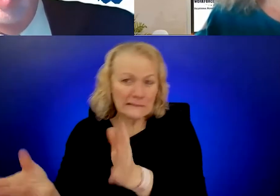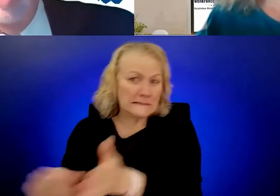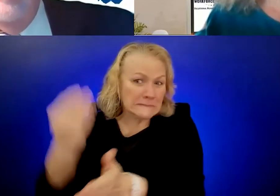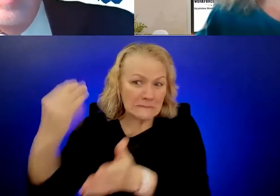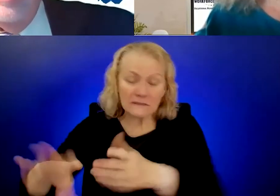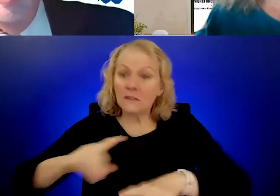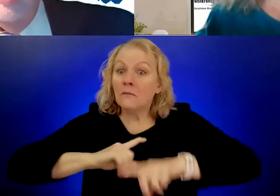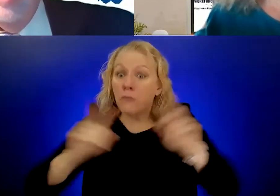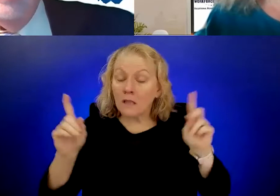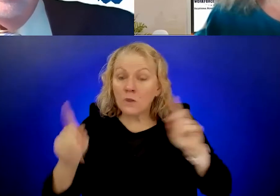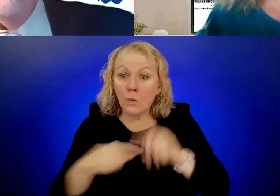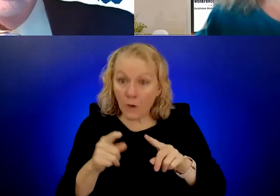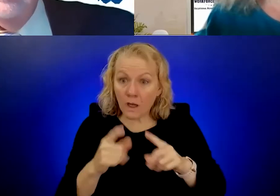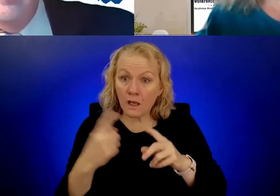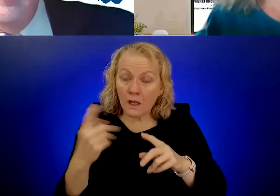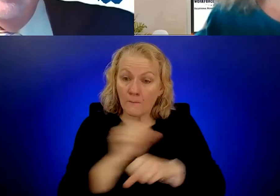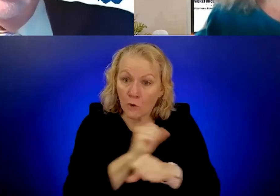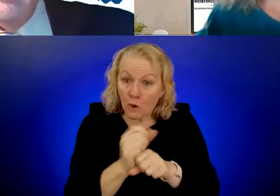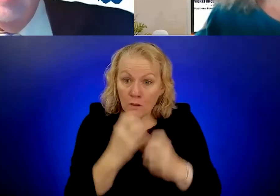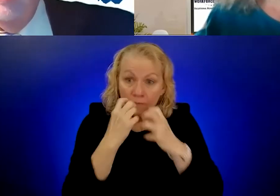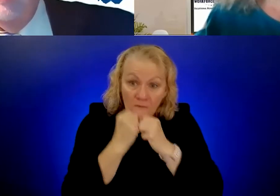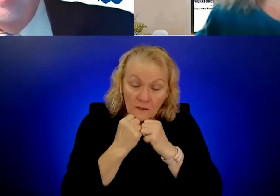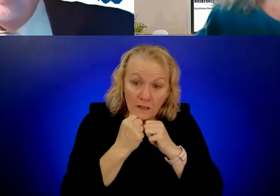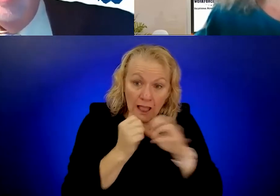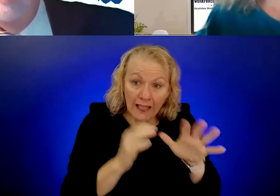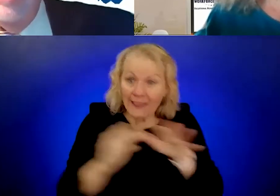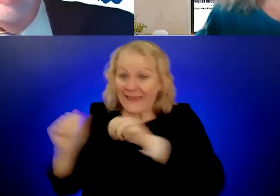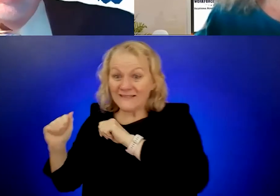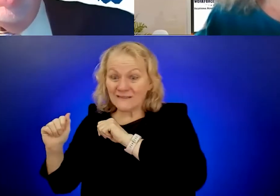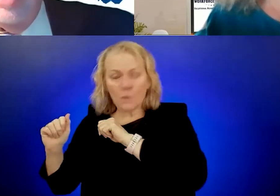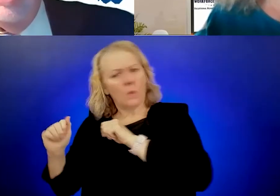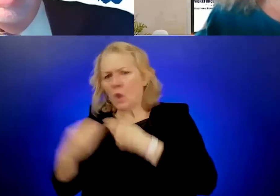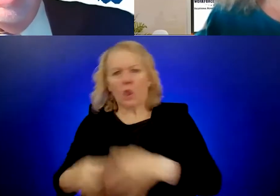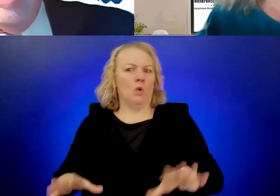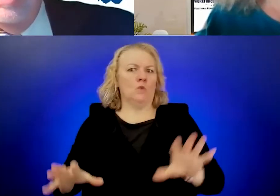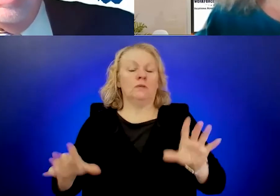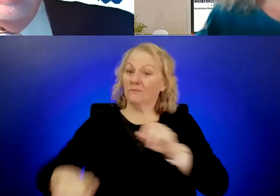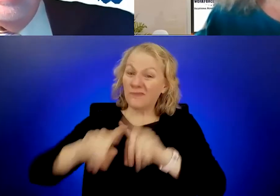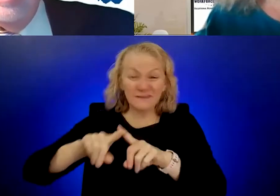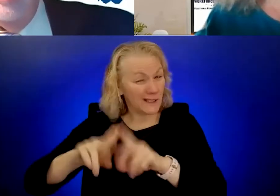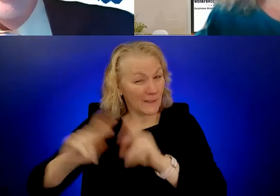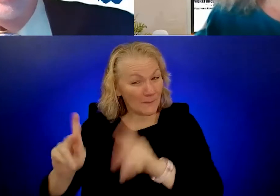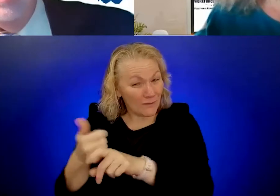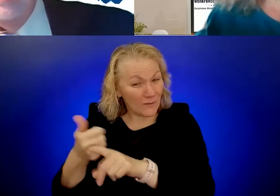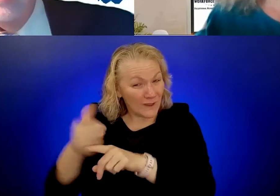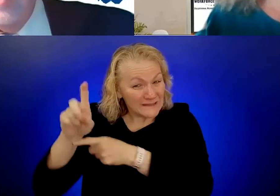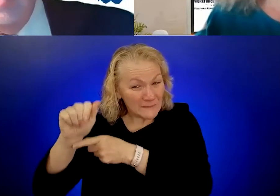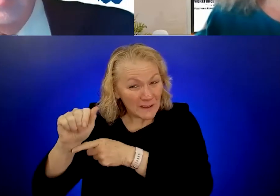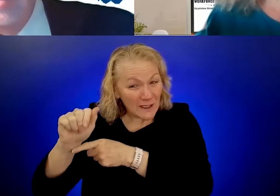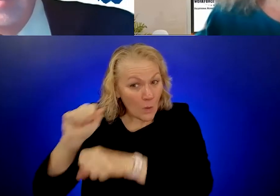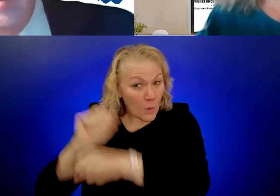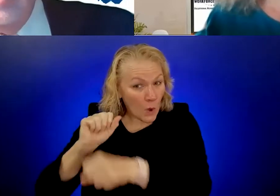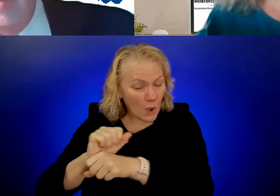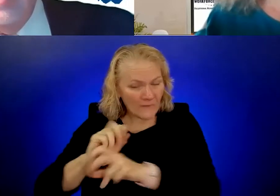goodwill when a valued employee leaves. And disabled employees are among the most loyal, and yet they can also be taken for